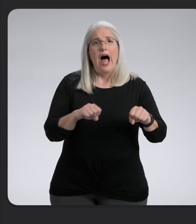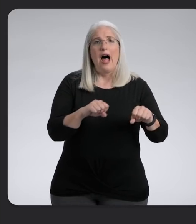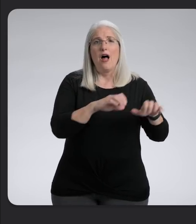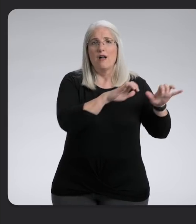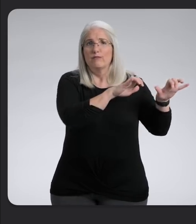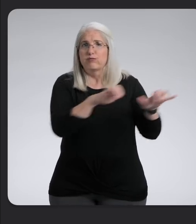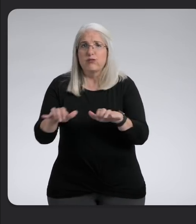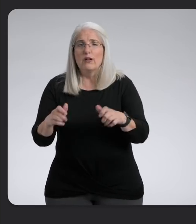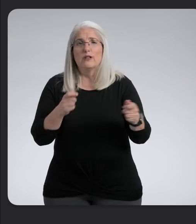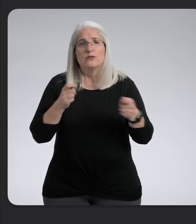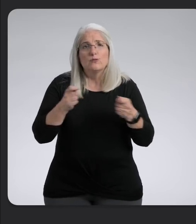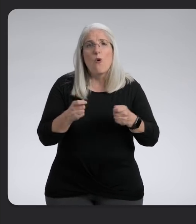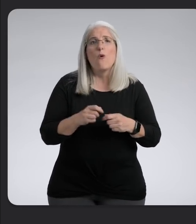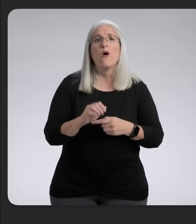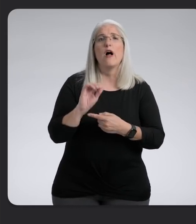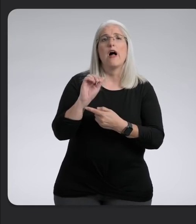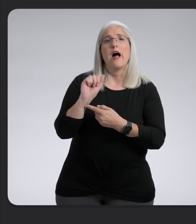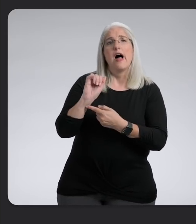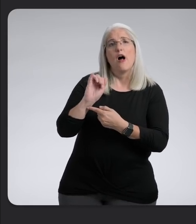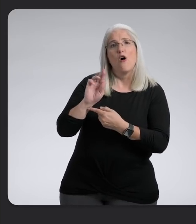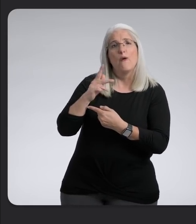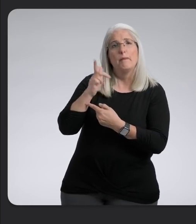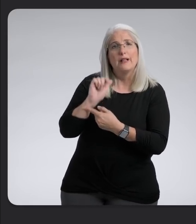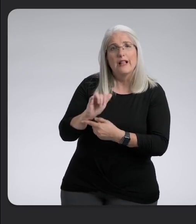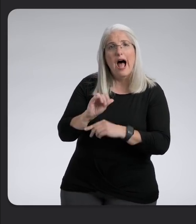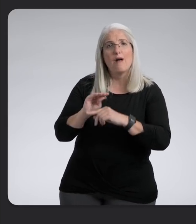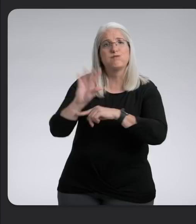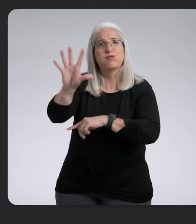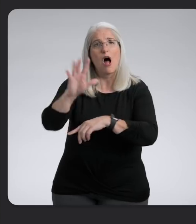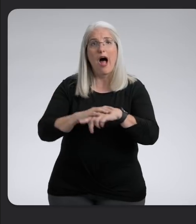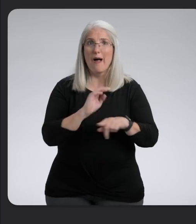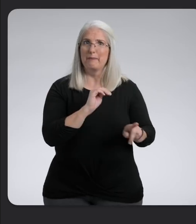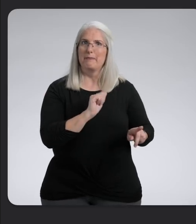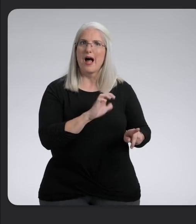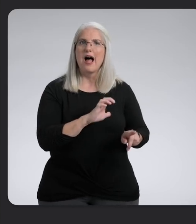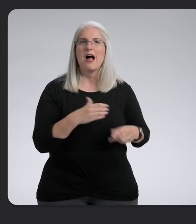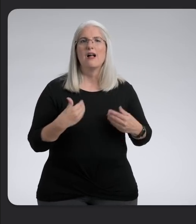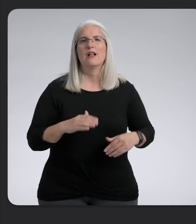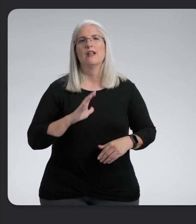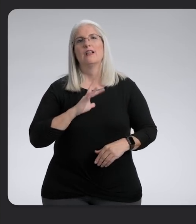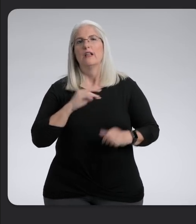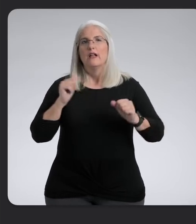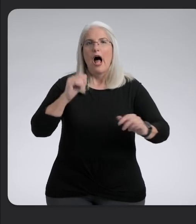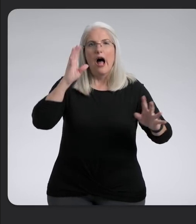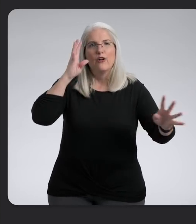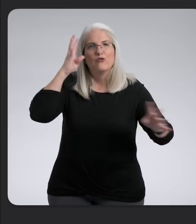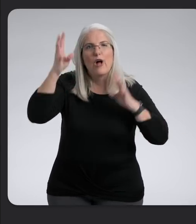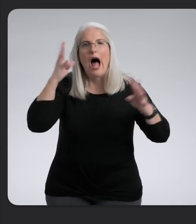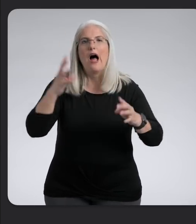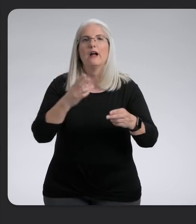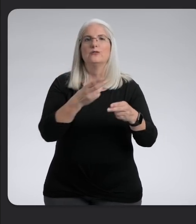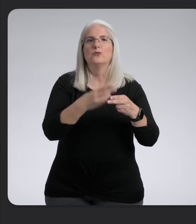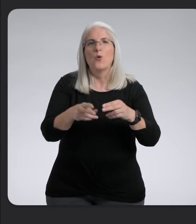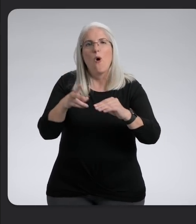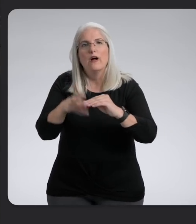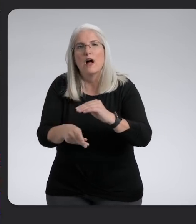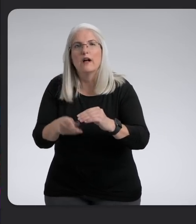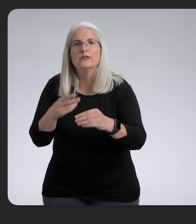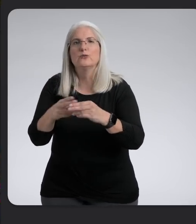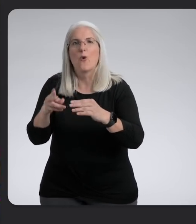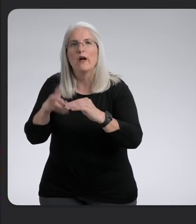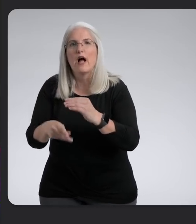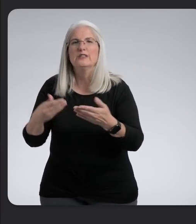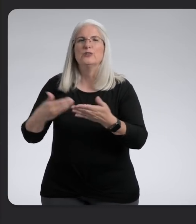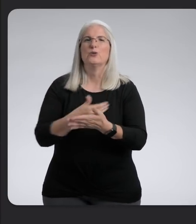Mac. It's easy to get productive and creative using shortcuts and the totally new design for Safari, along with